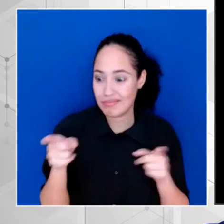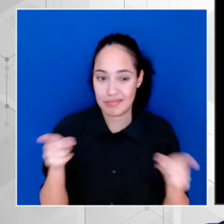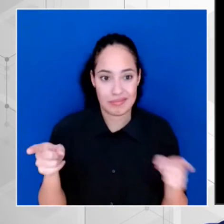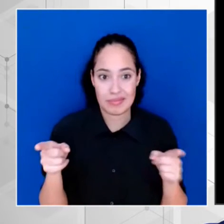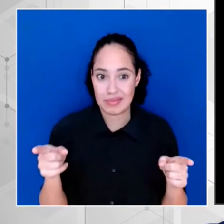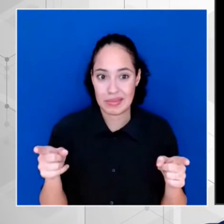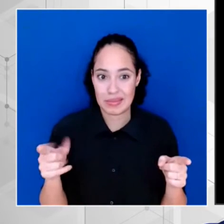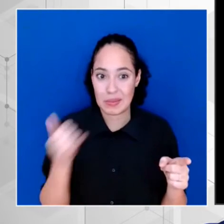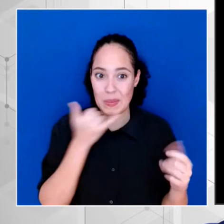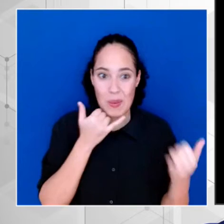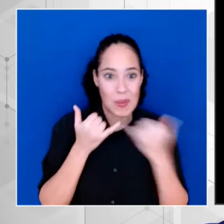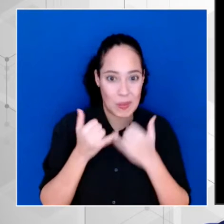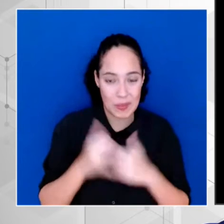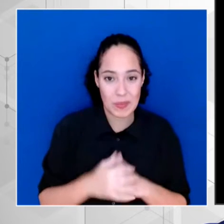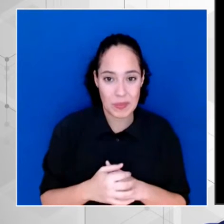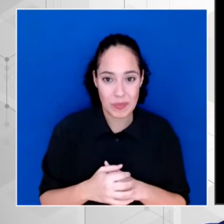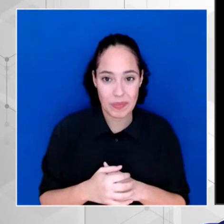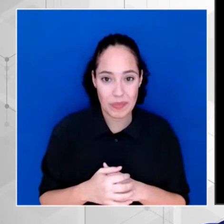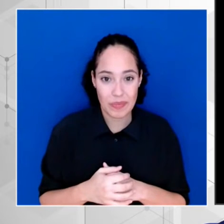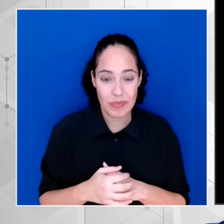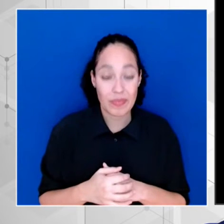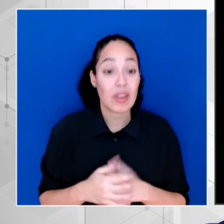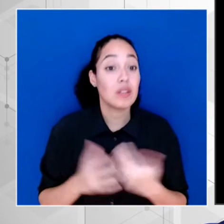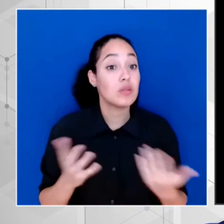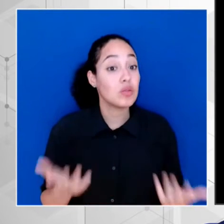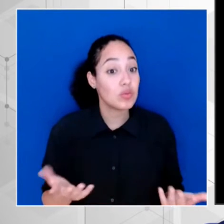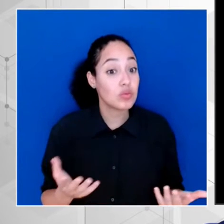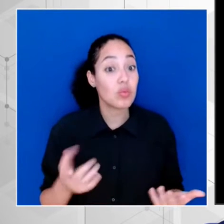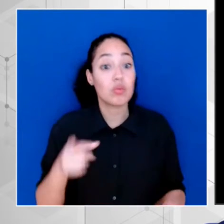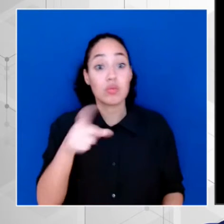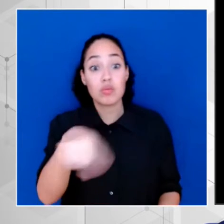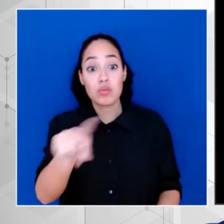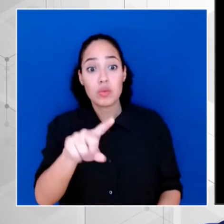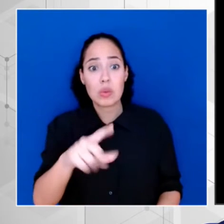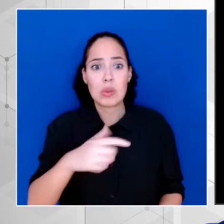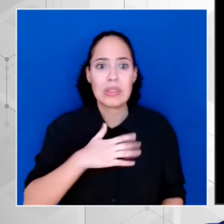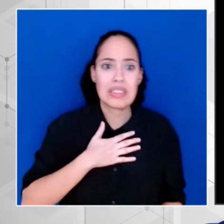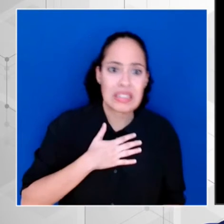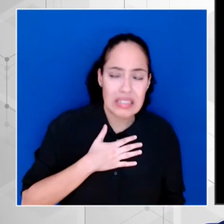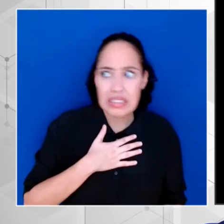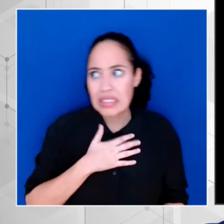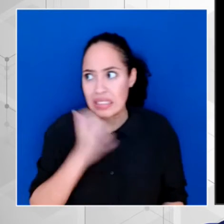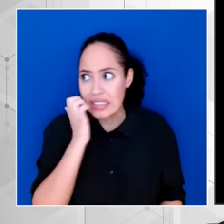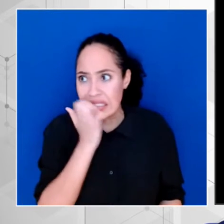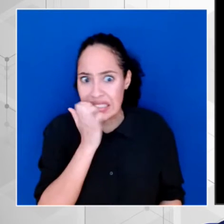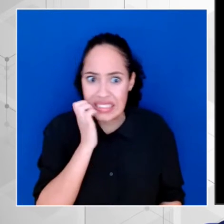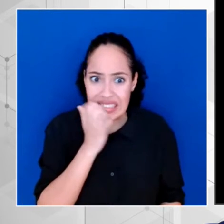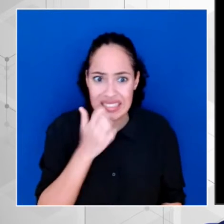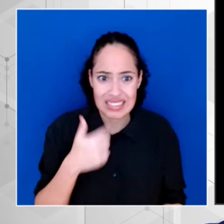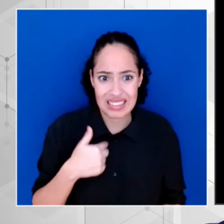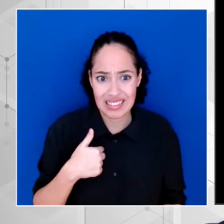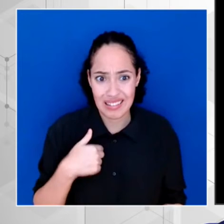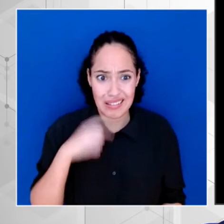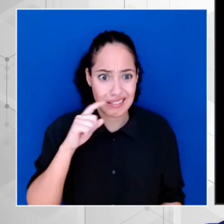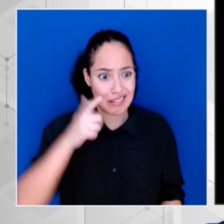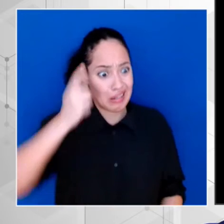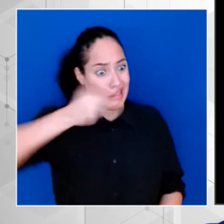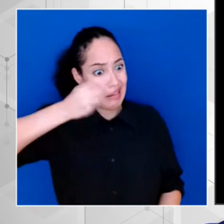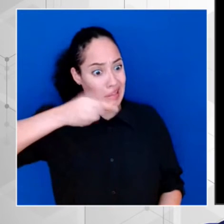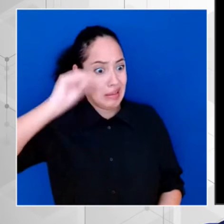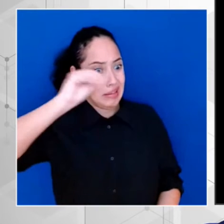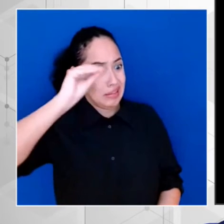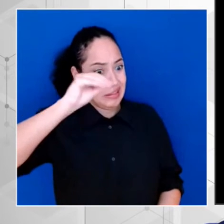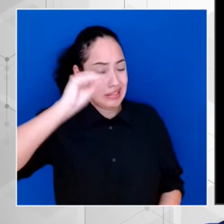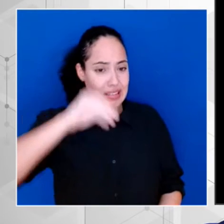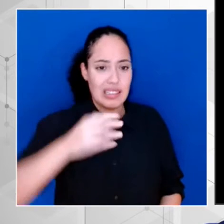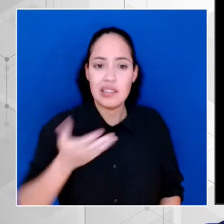help a lot. And in case you worry about being too condescending, there is always progressive disclosure,